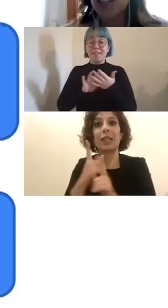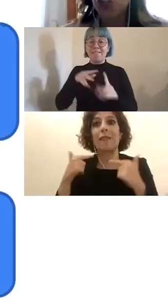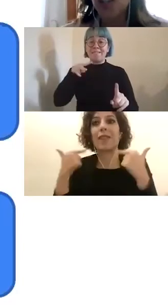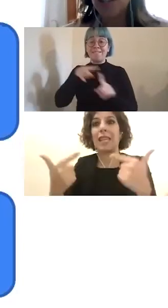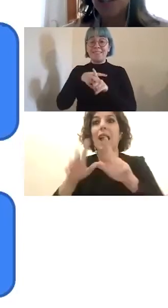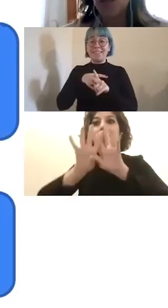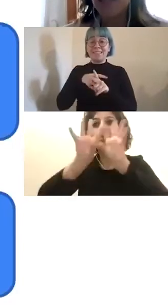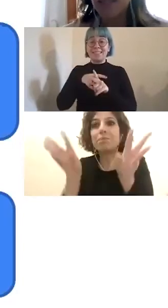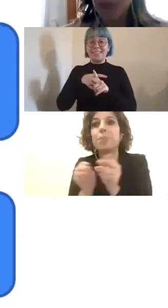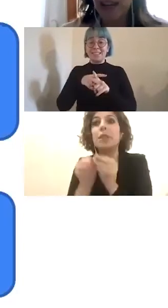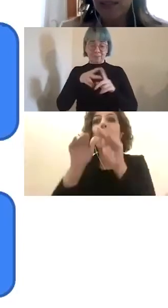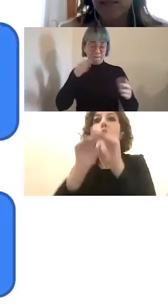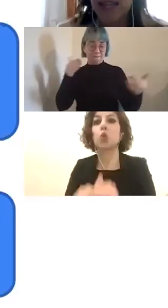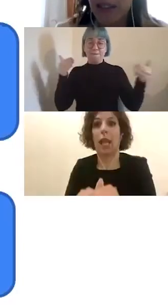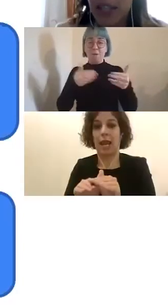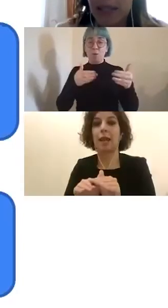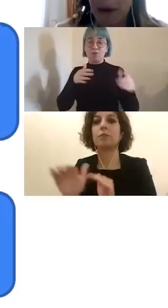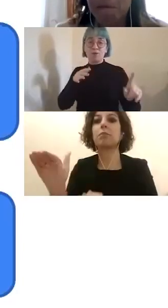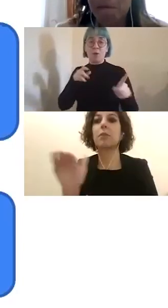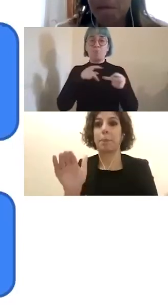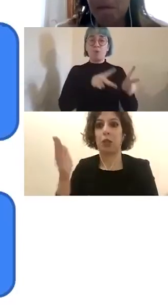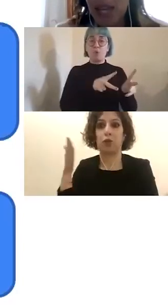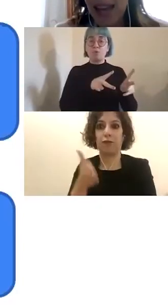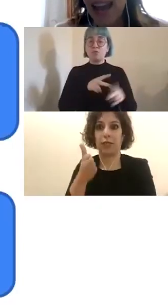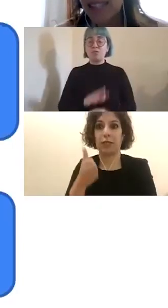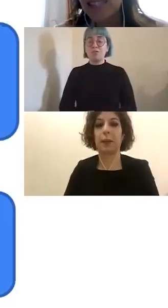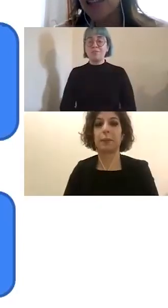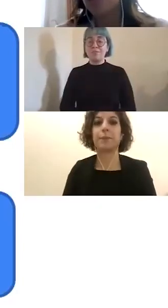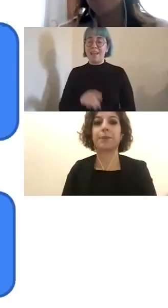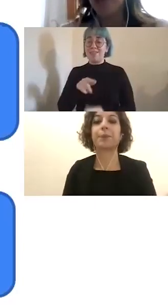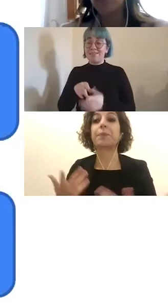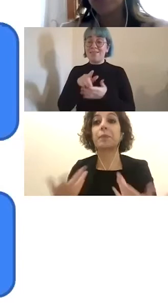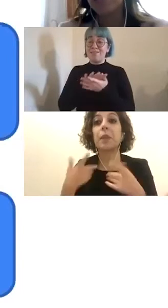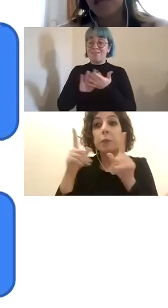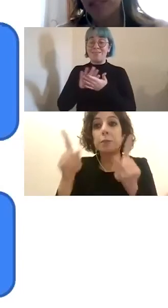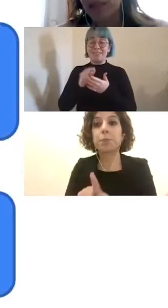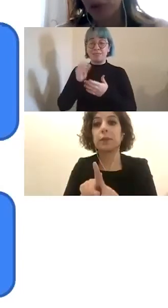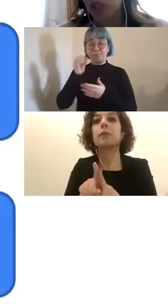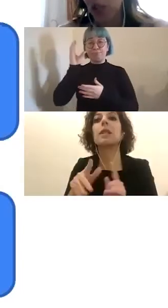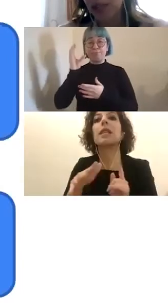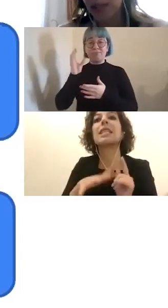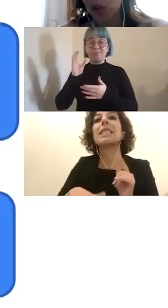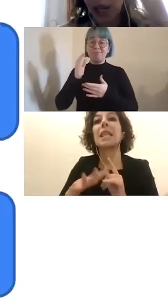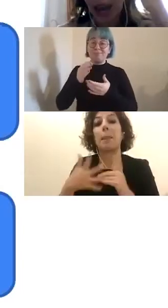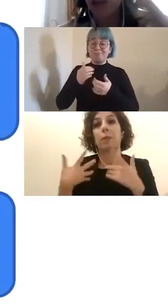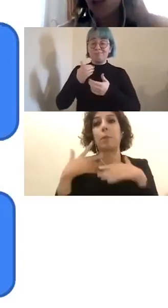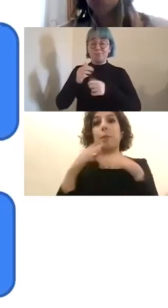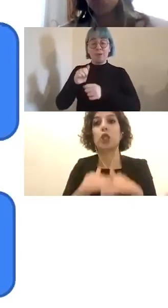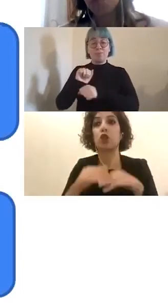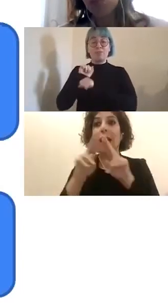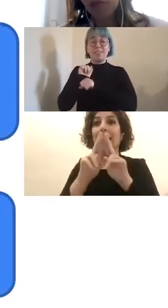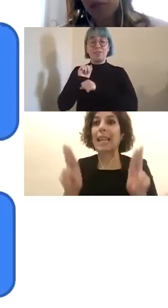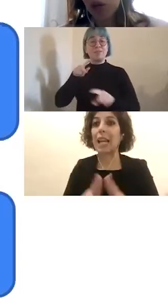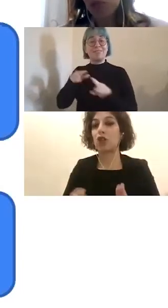victim-centered approach and providing a comprehensive protection to victims. And the